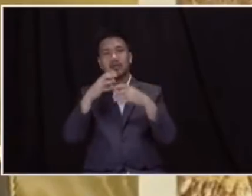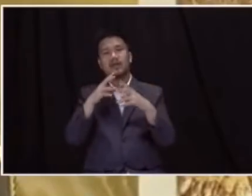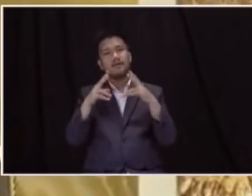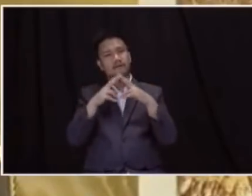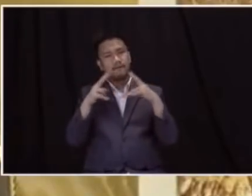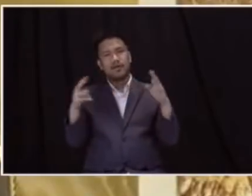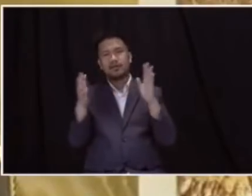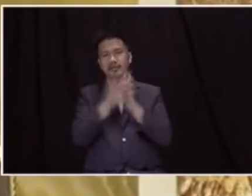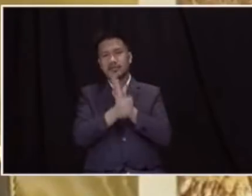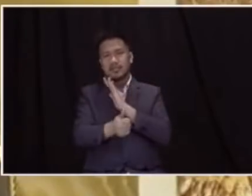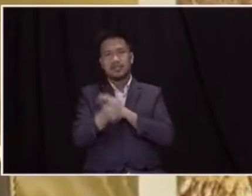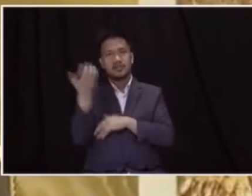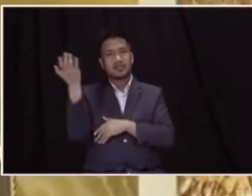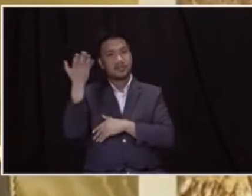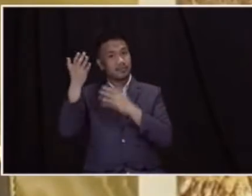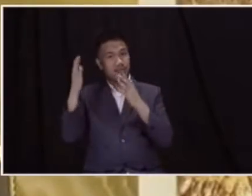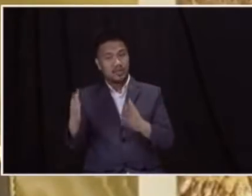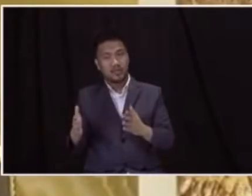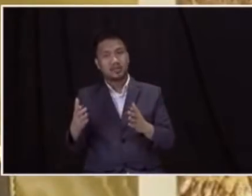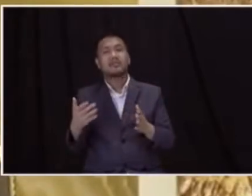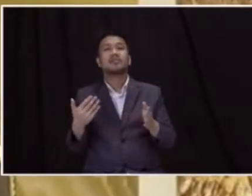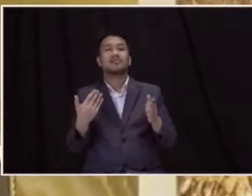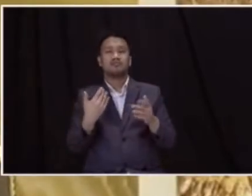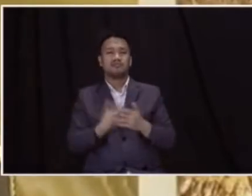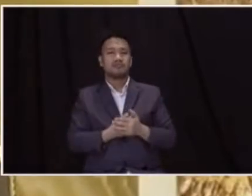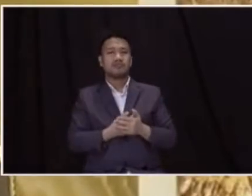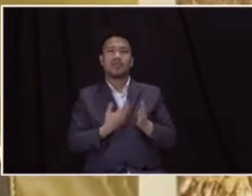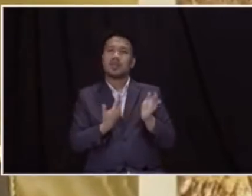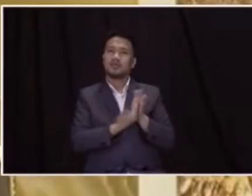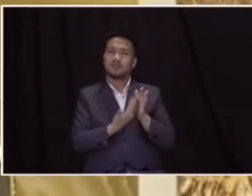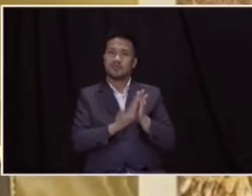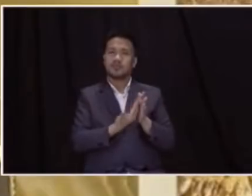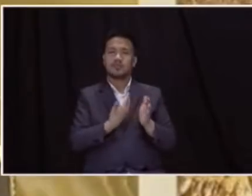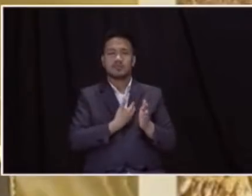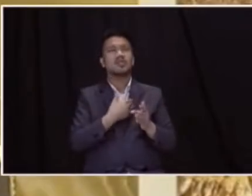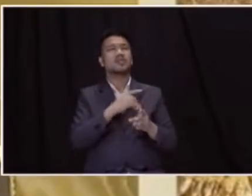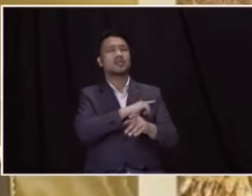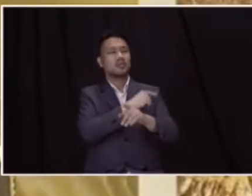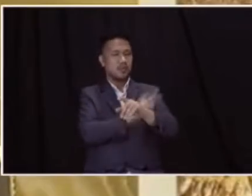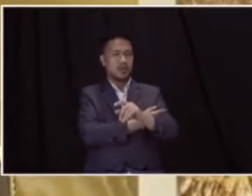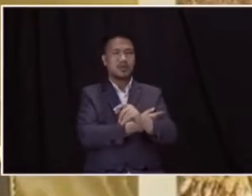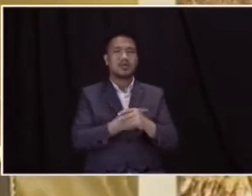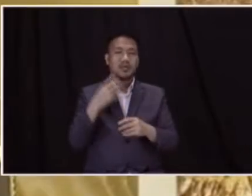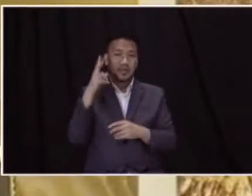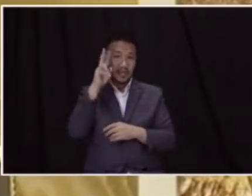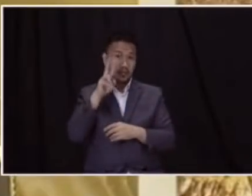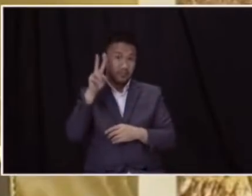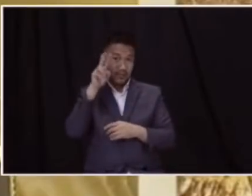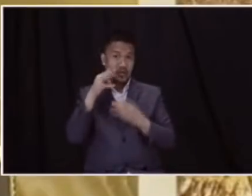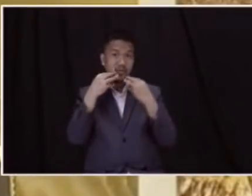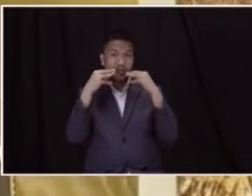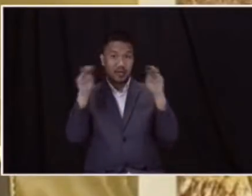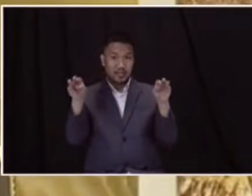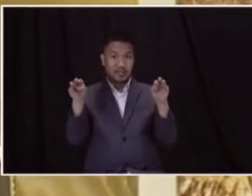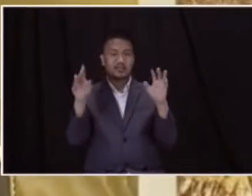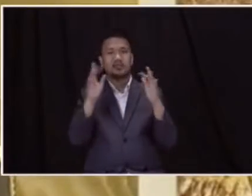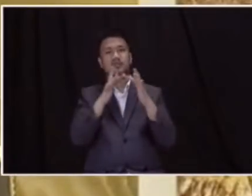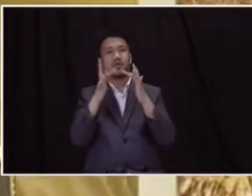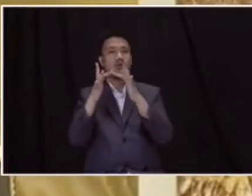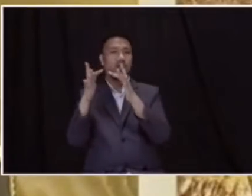eloquent speaker, assures and empowers me in a video message posted